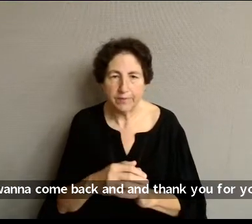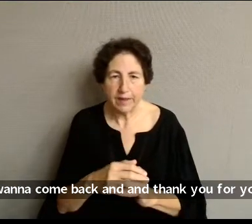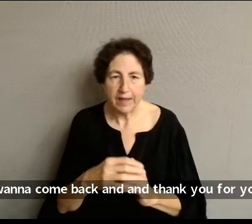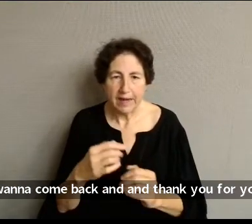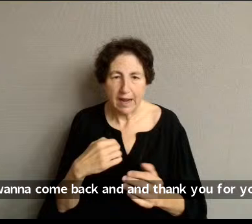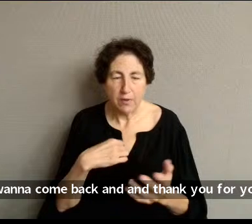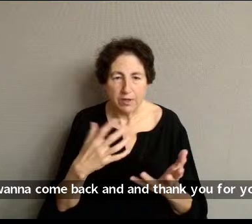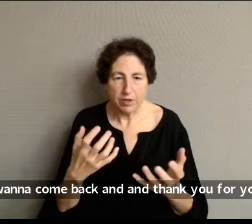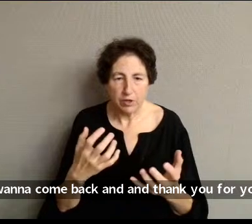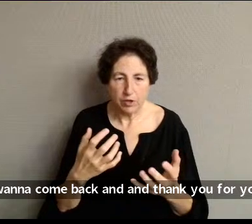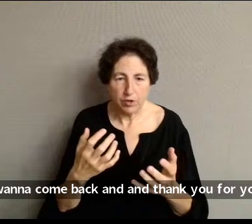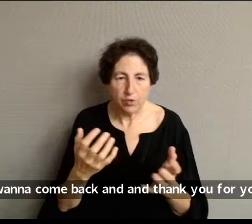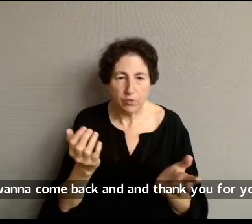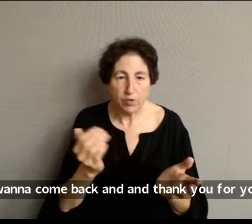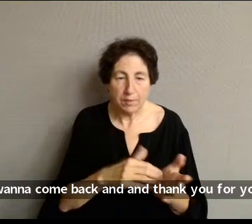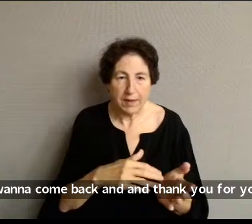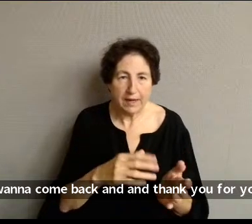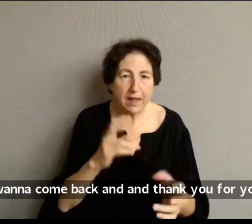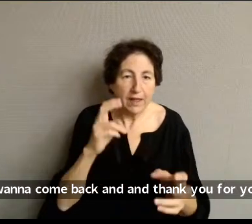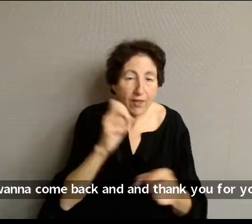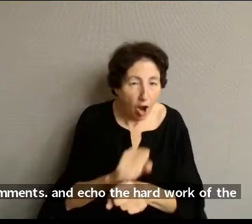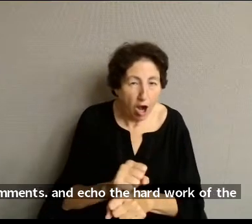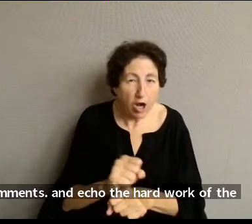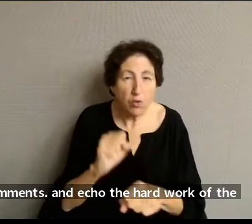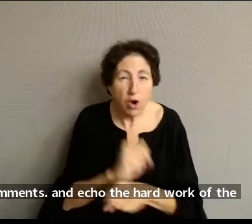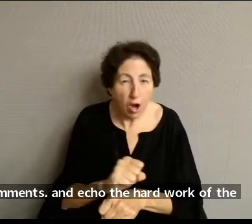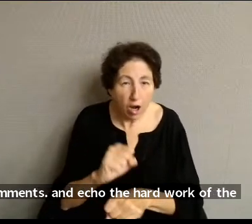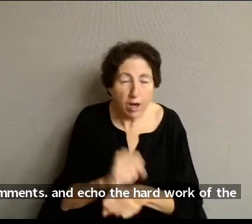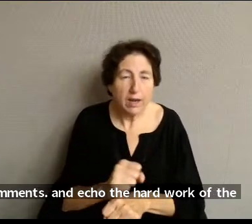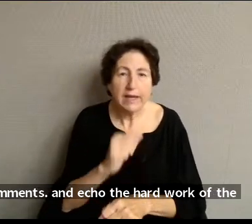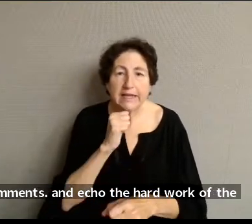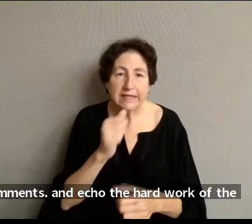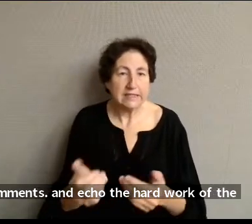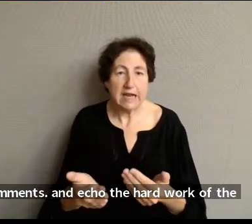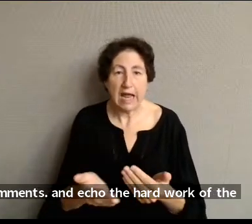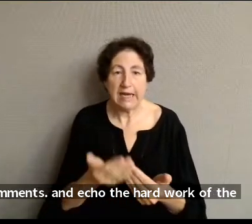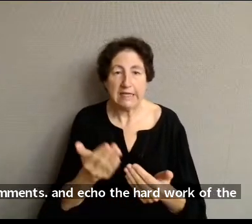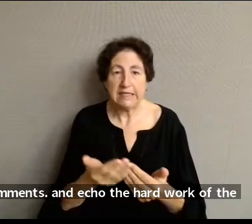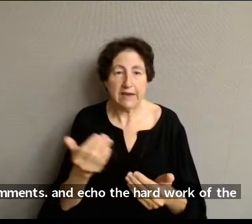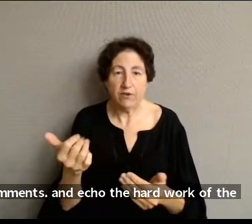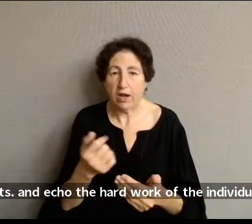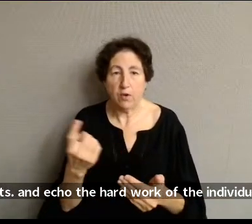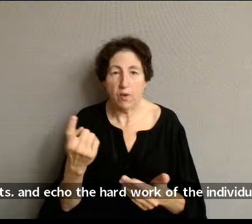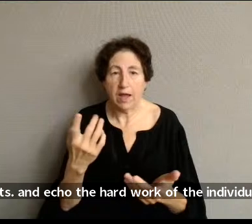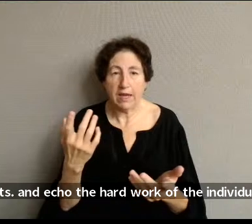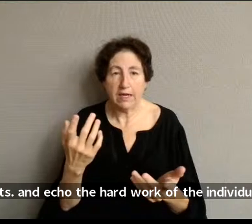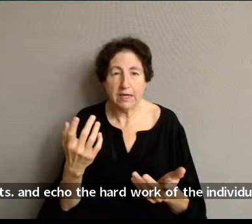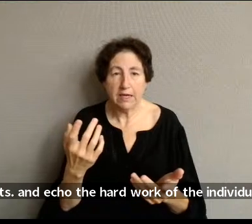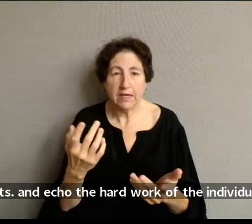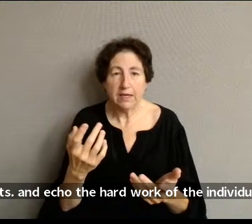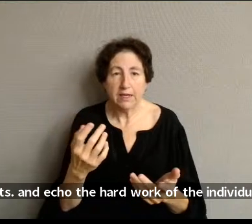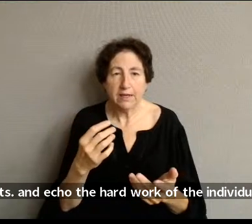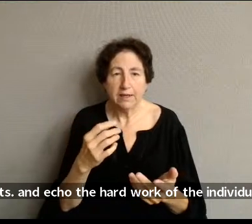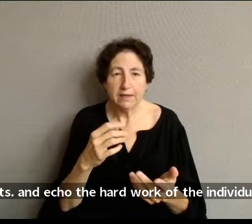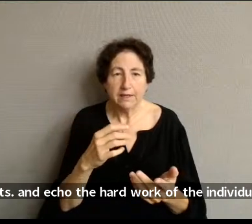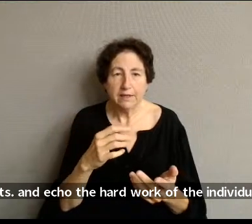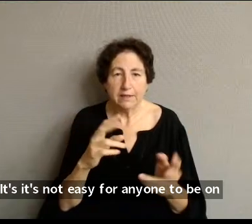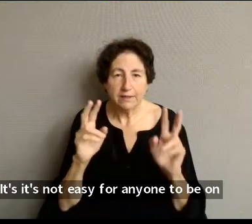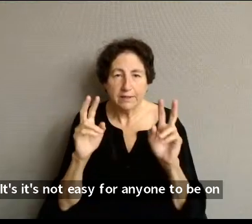the hard work of the individuals. It's not easy for anyone to be on